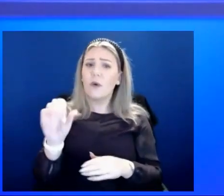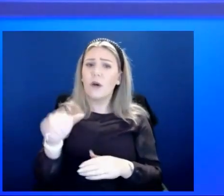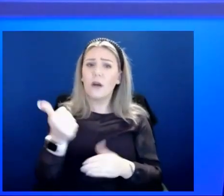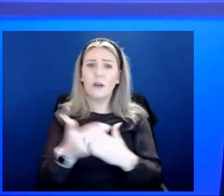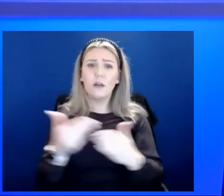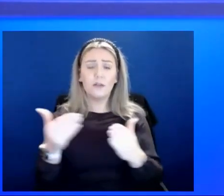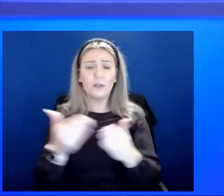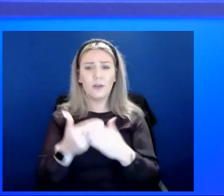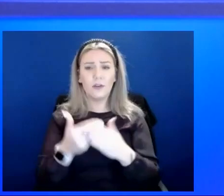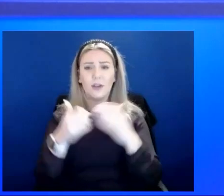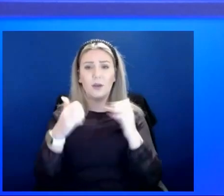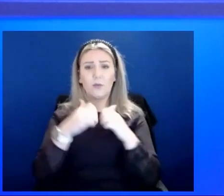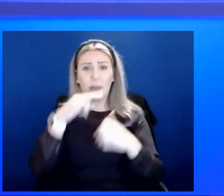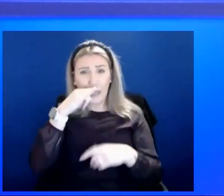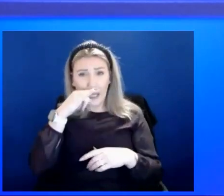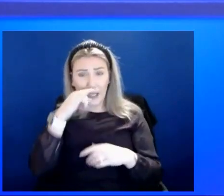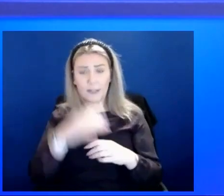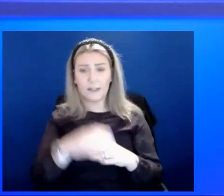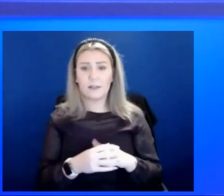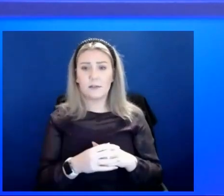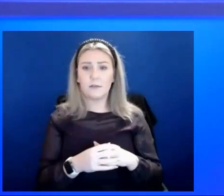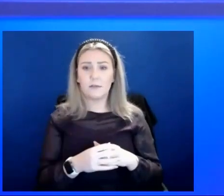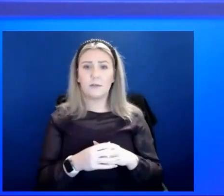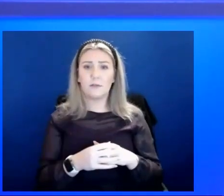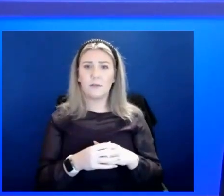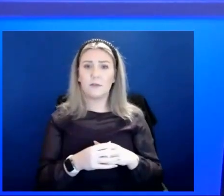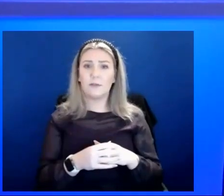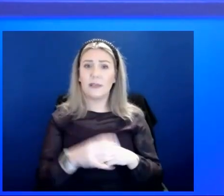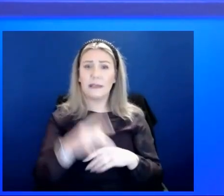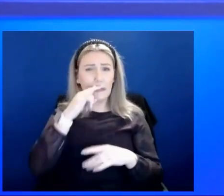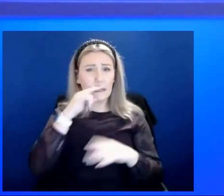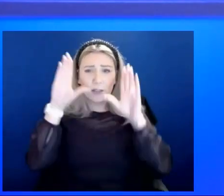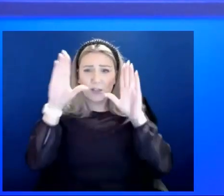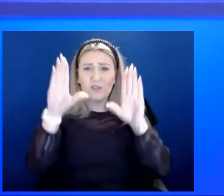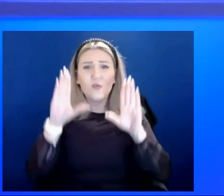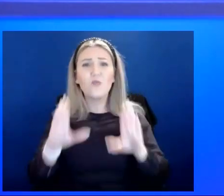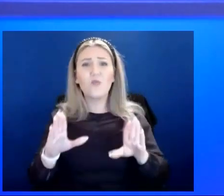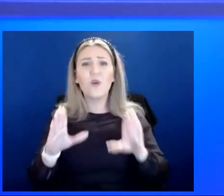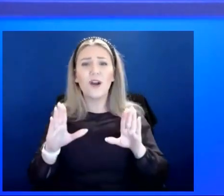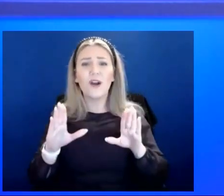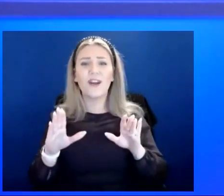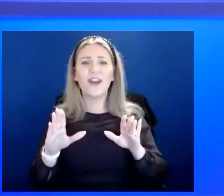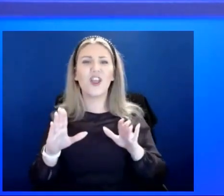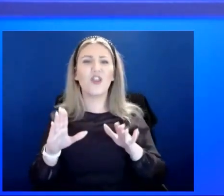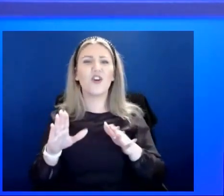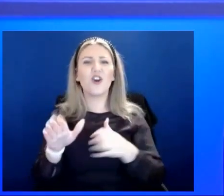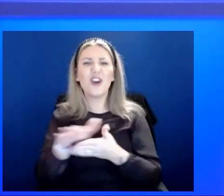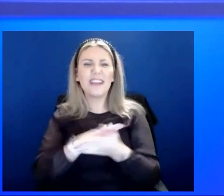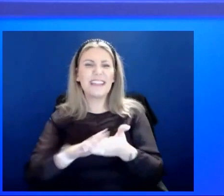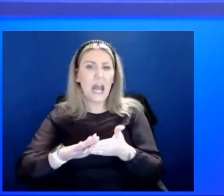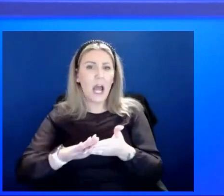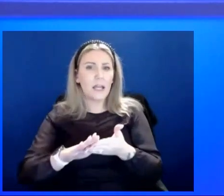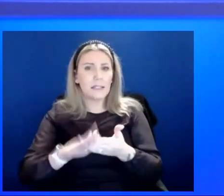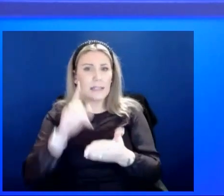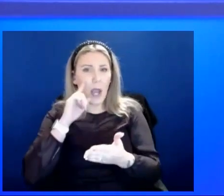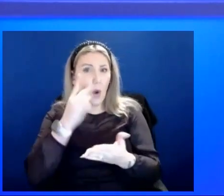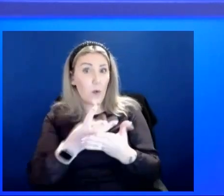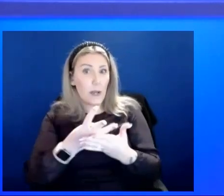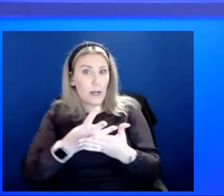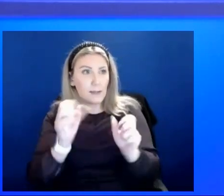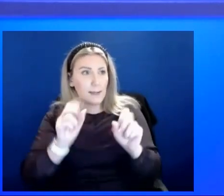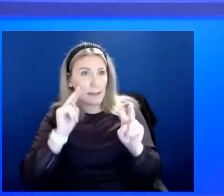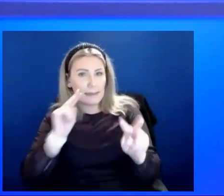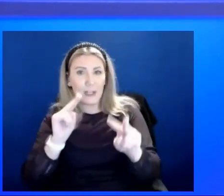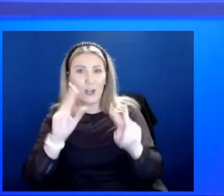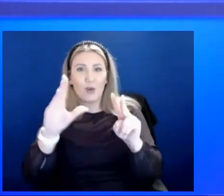kids, they're a great thing. They're like a nice litmus test to tell how you're doing, like your level of patience. And